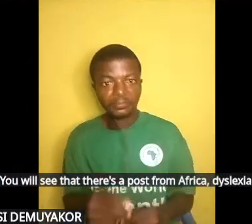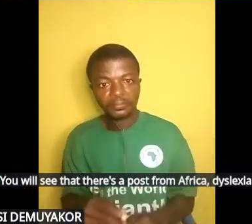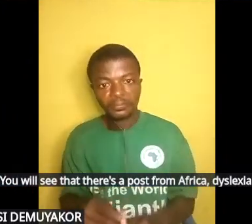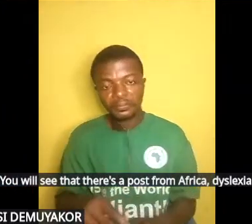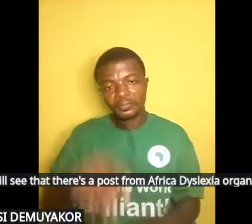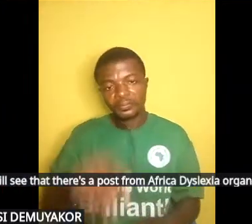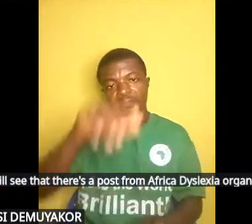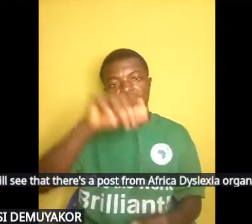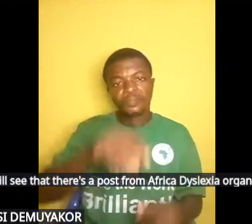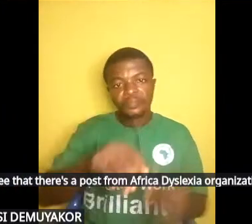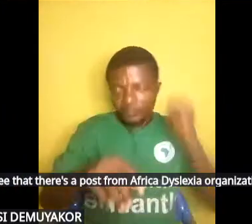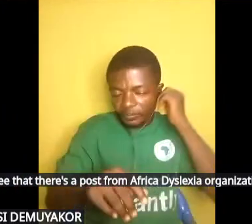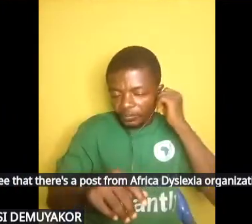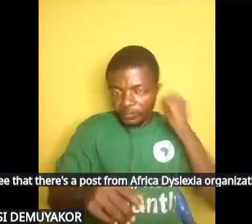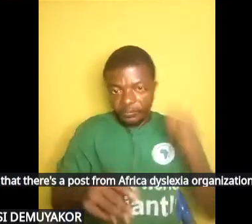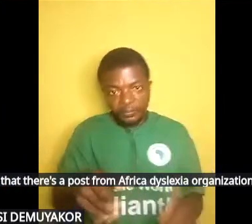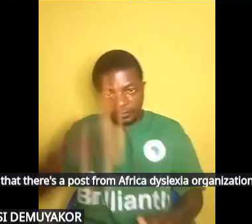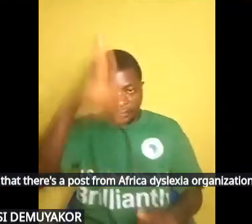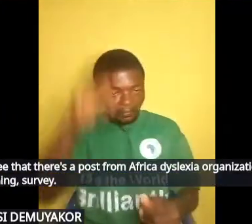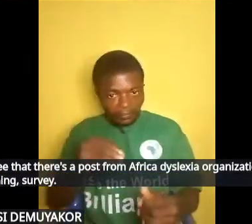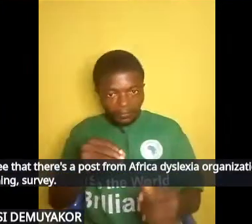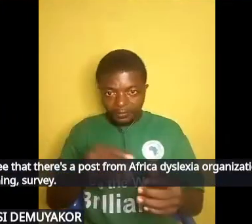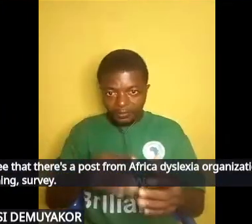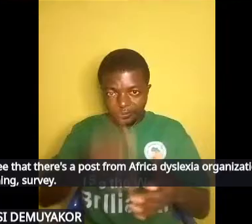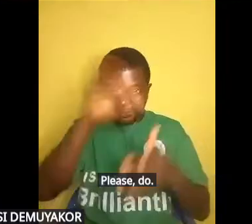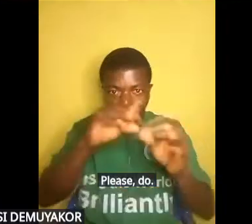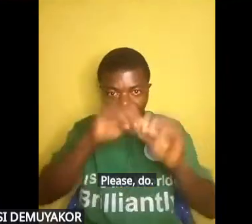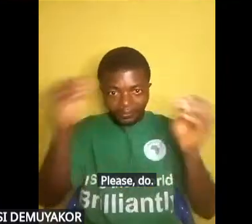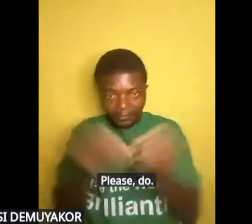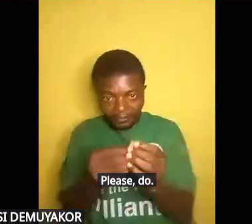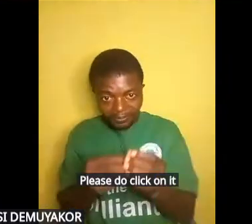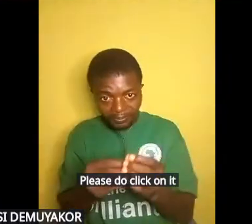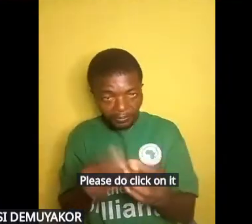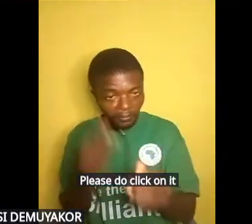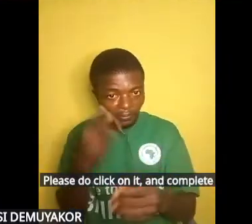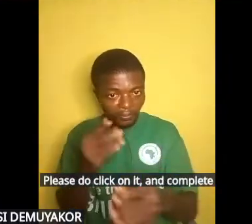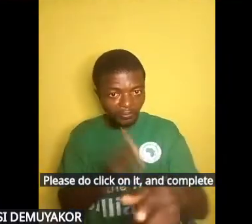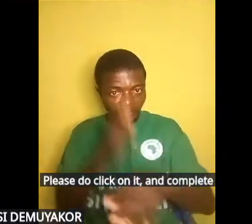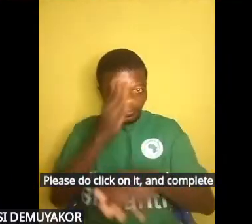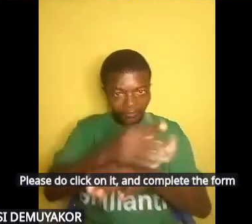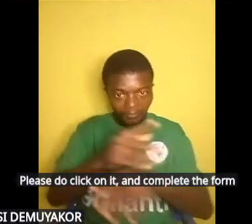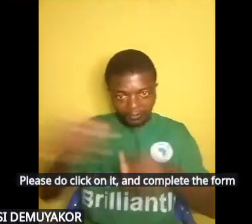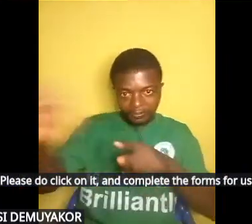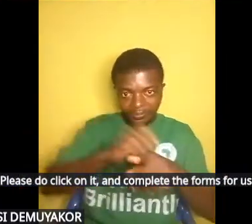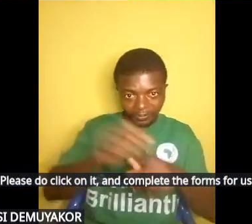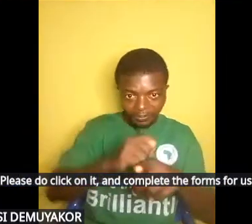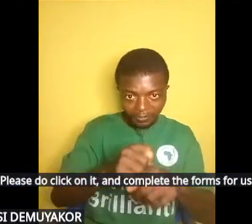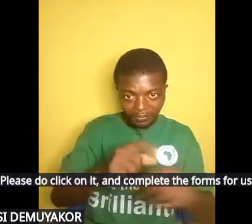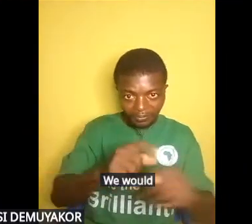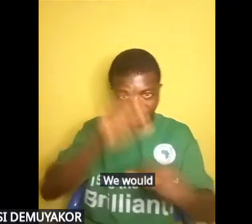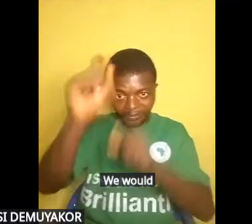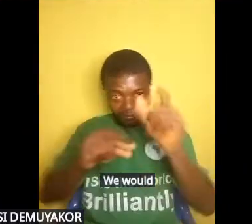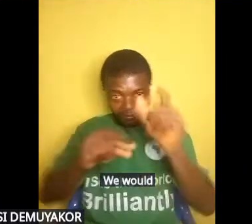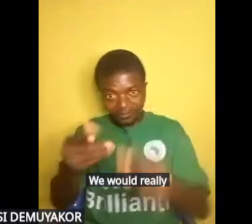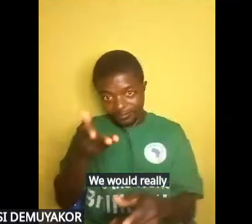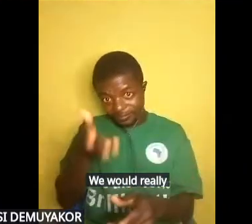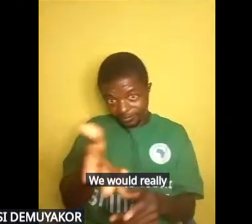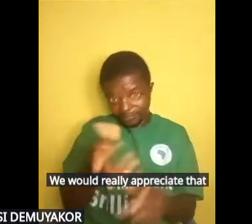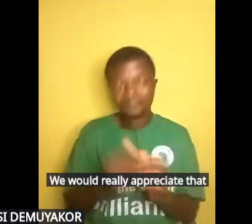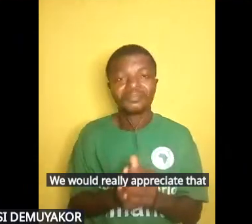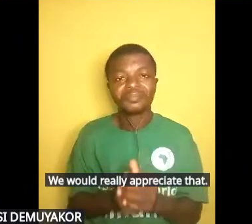saying, after training survey. Please do click on it and complete the forms for us. We would really appreciate